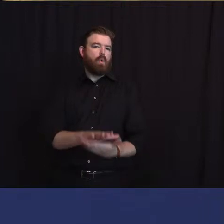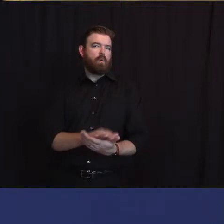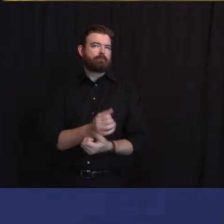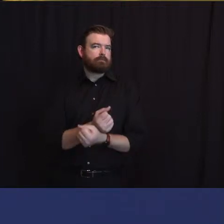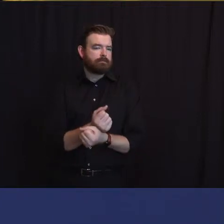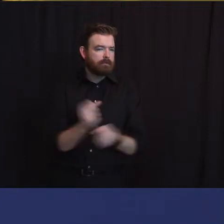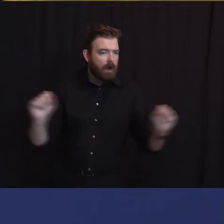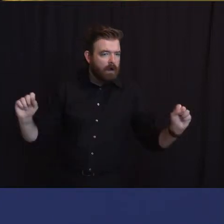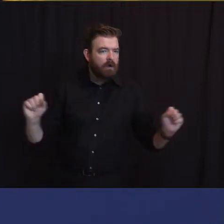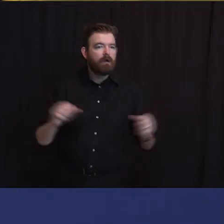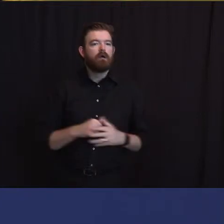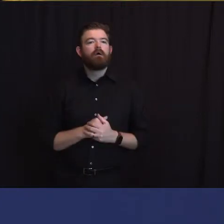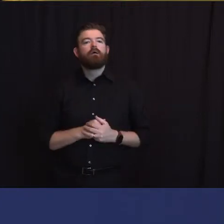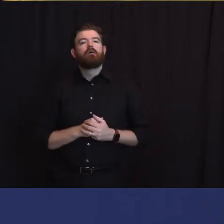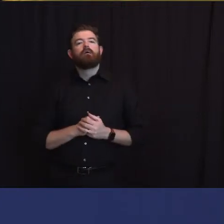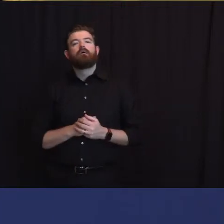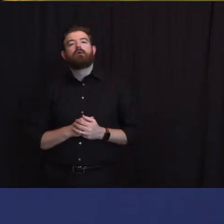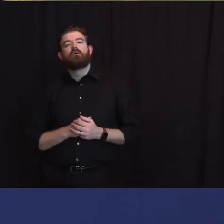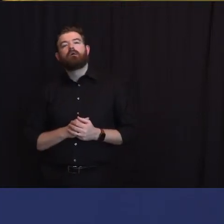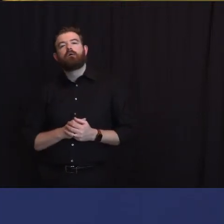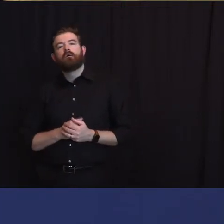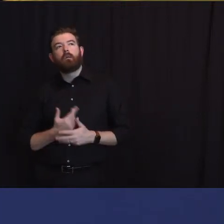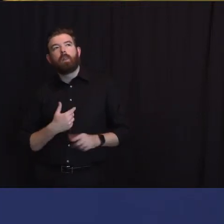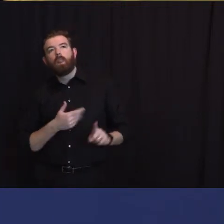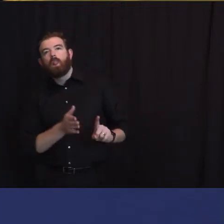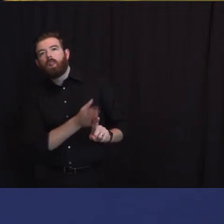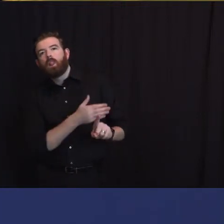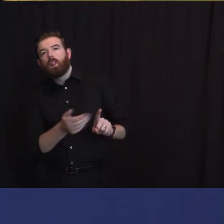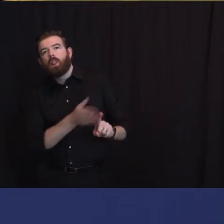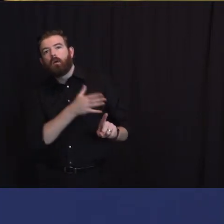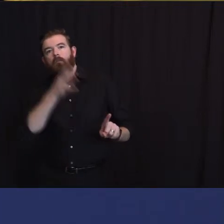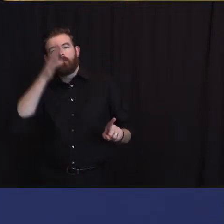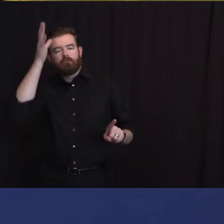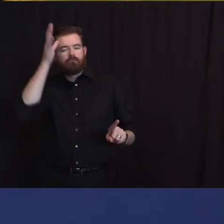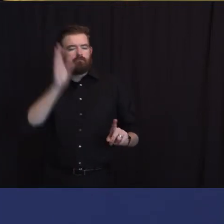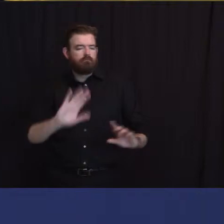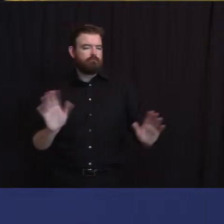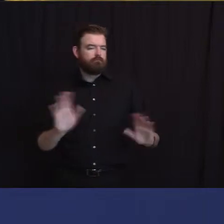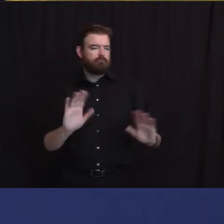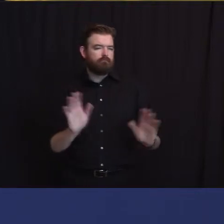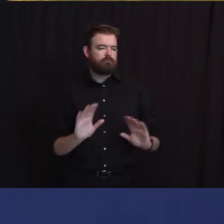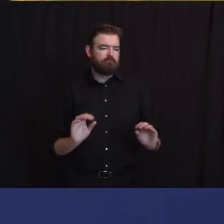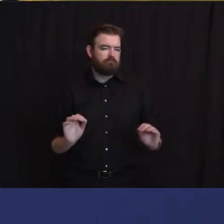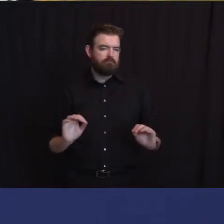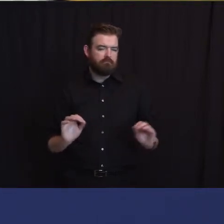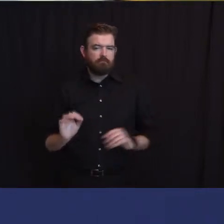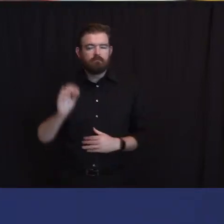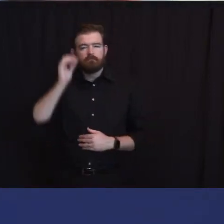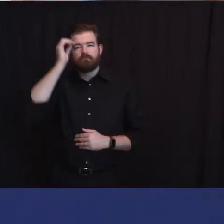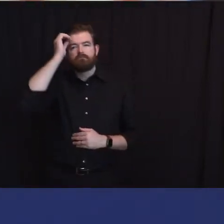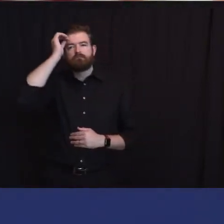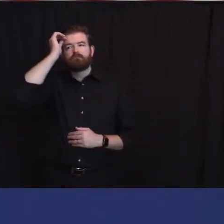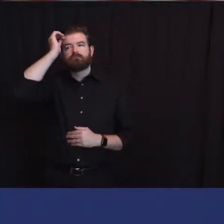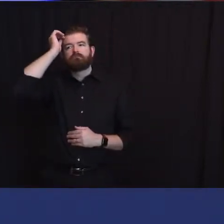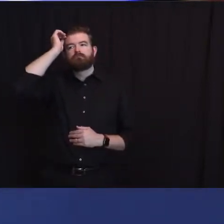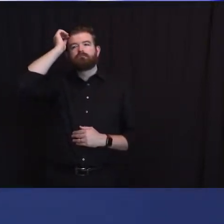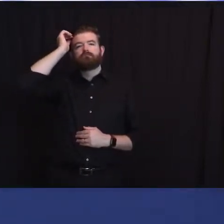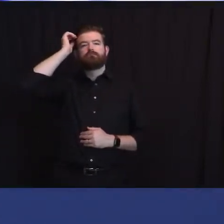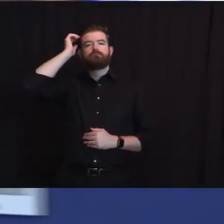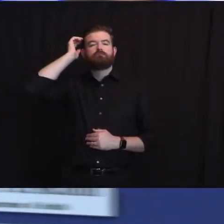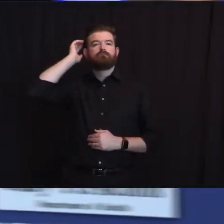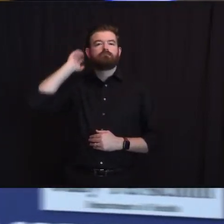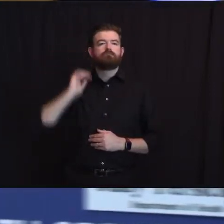Any observations about any other, we'll go quickly here just as a buzz around. Outdoor